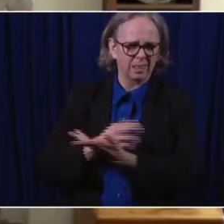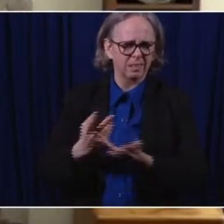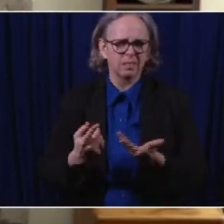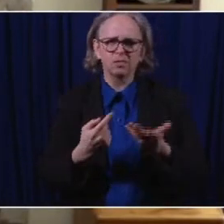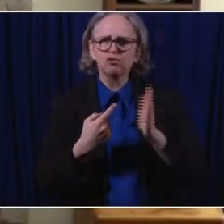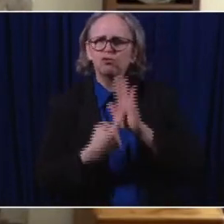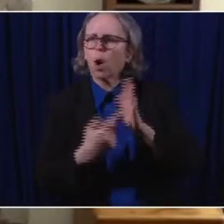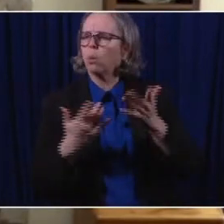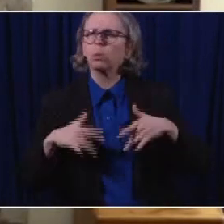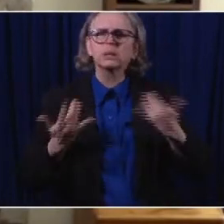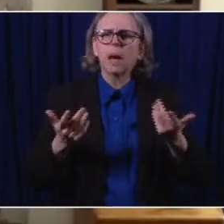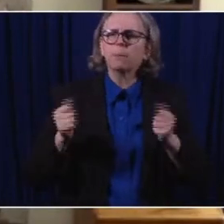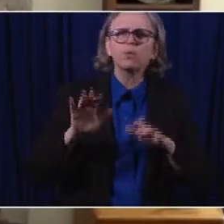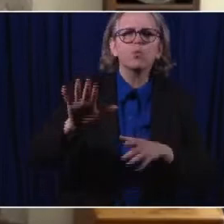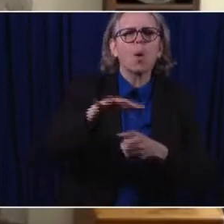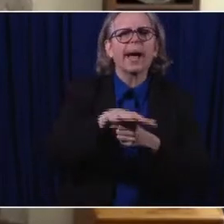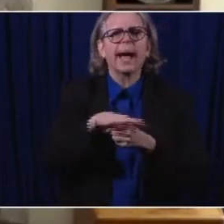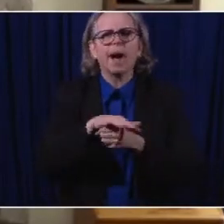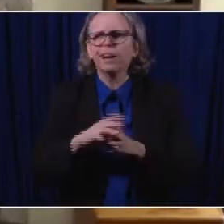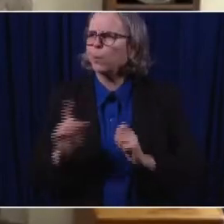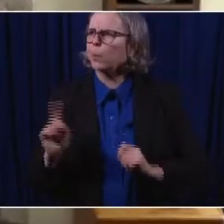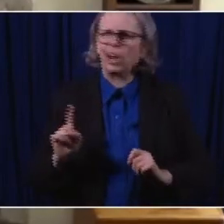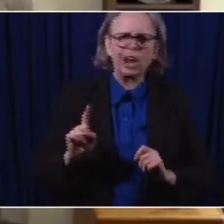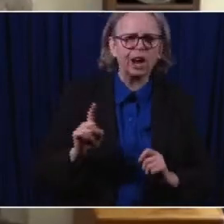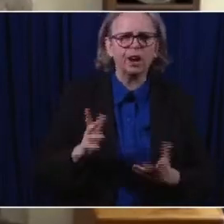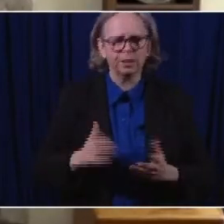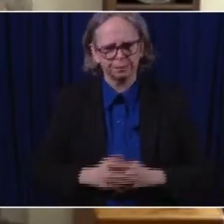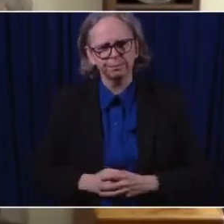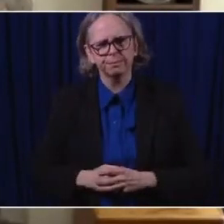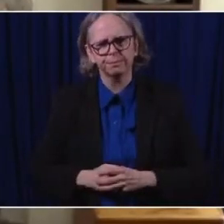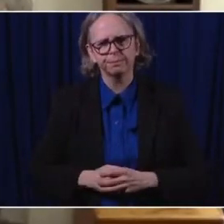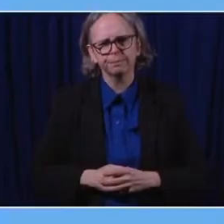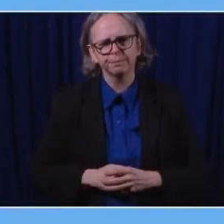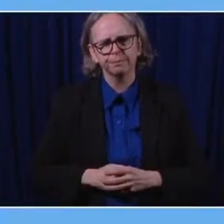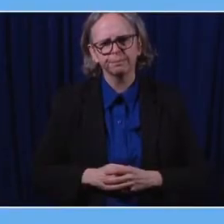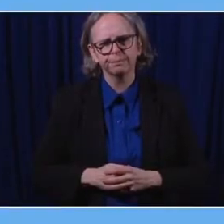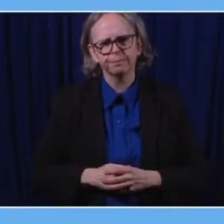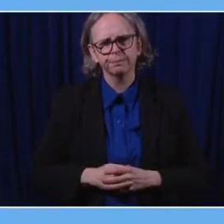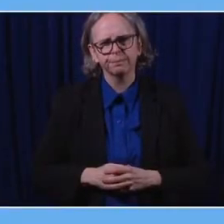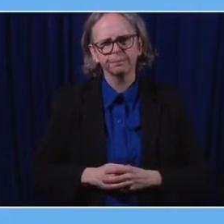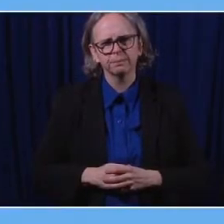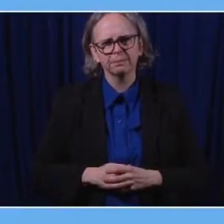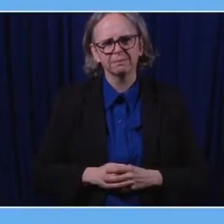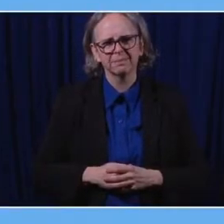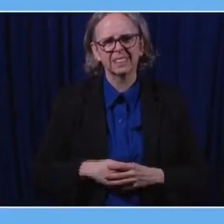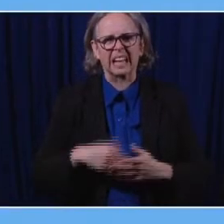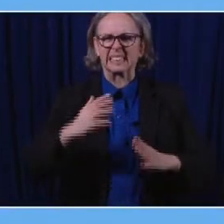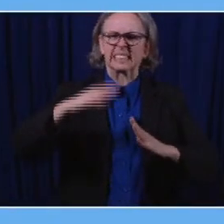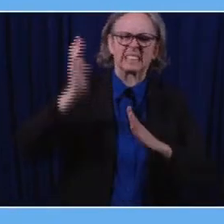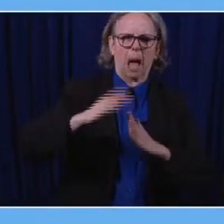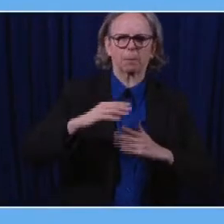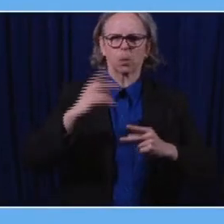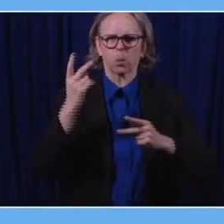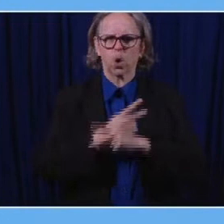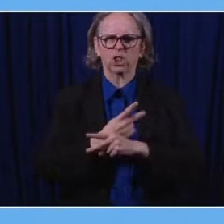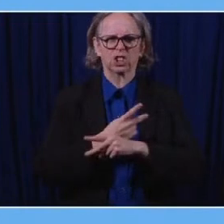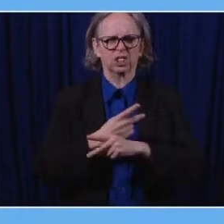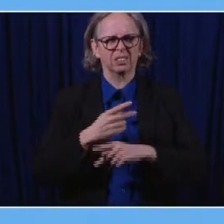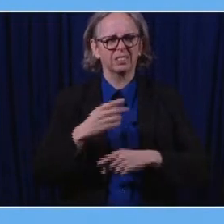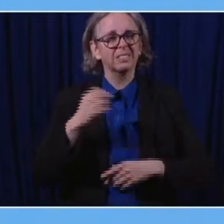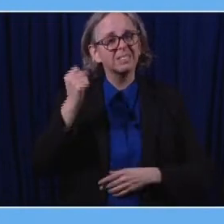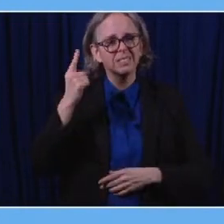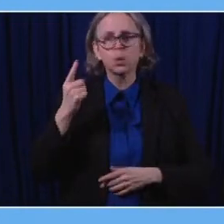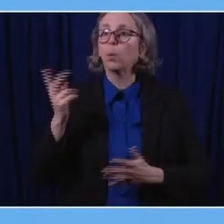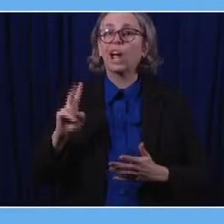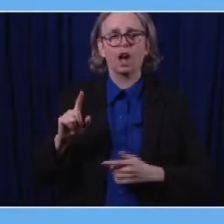in your county. Eric, let's look at the next one. Again, this goes from the top. Brown County